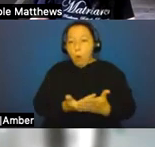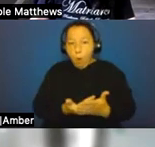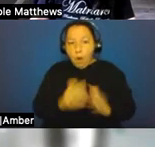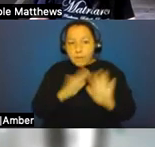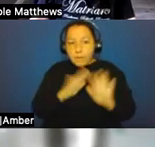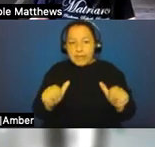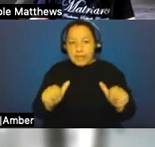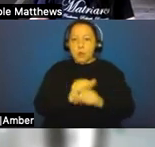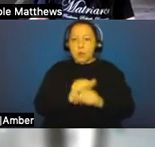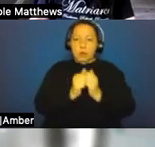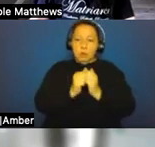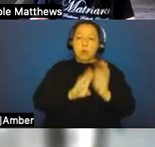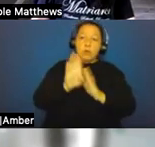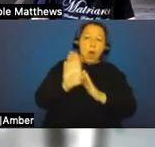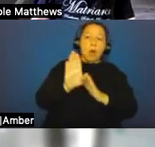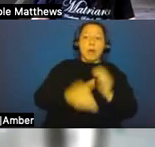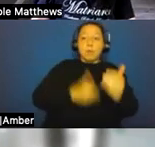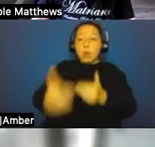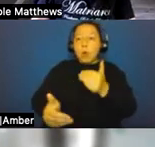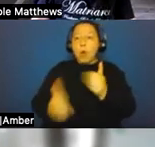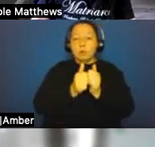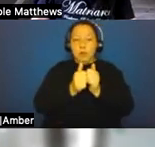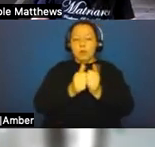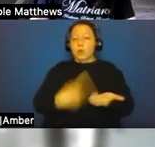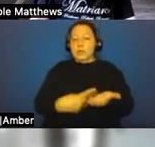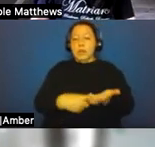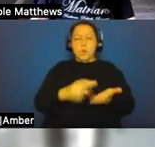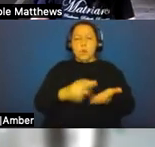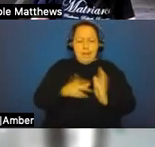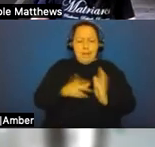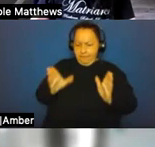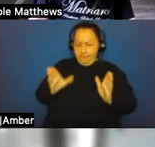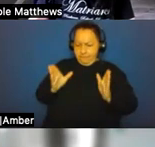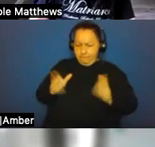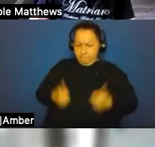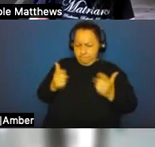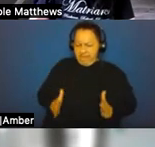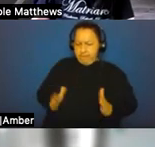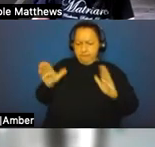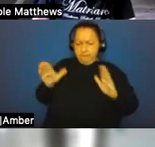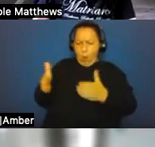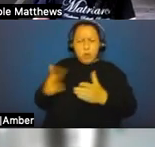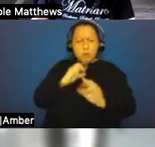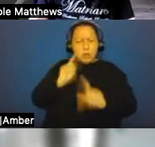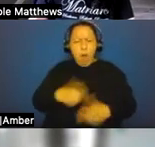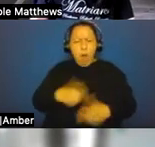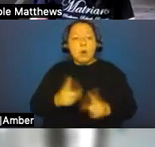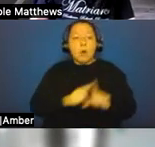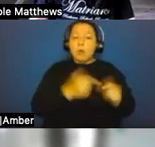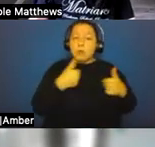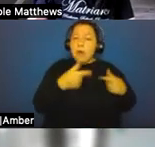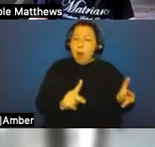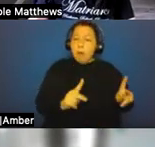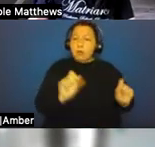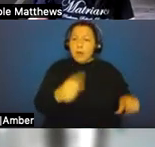protocols together. They're talking about what is a victim-centered response. And also that's a place where you can say, hey, you know, this